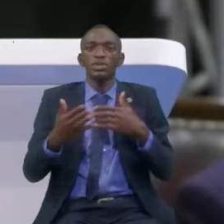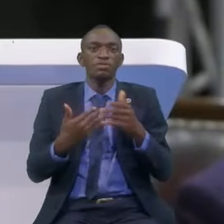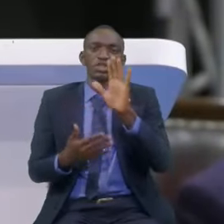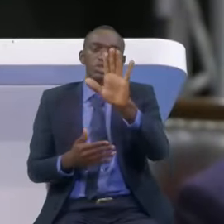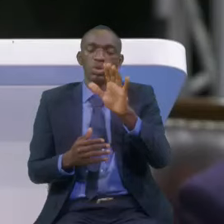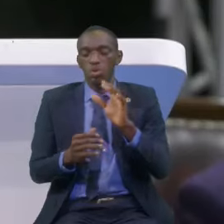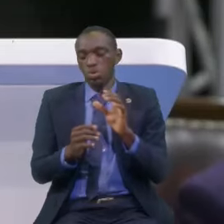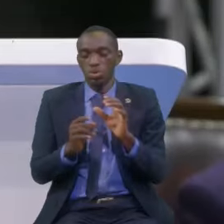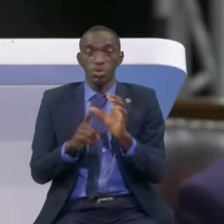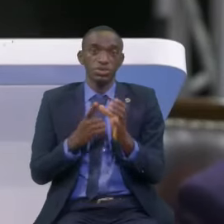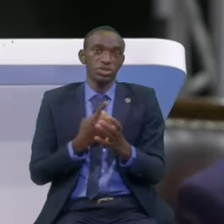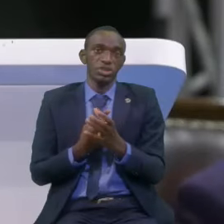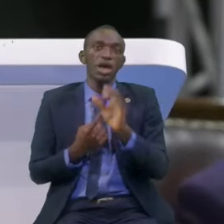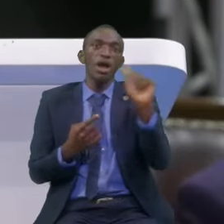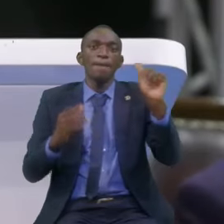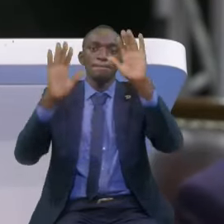you are.